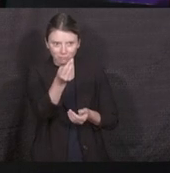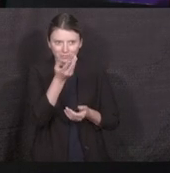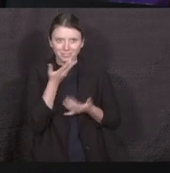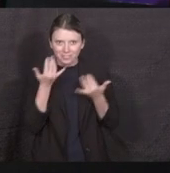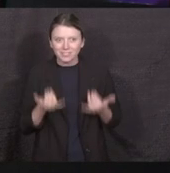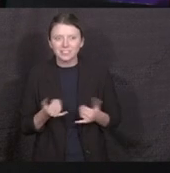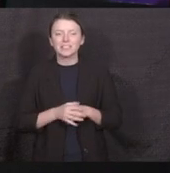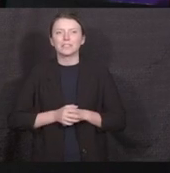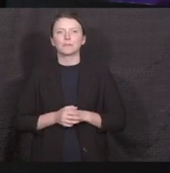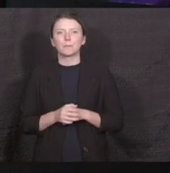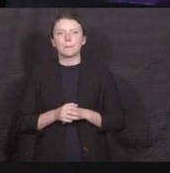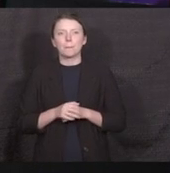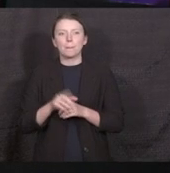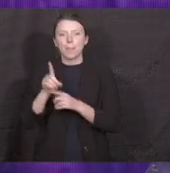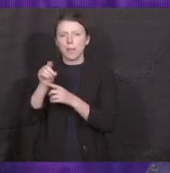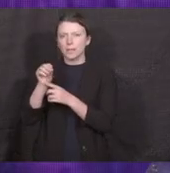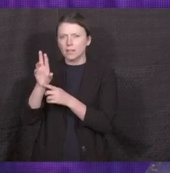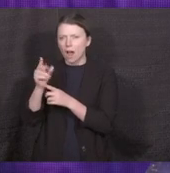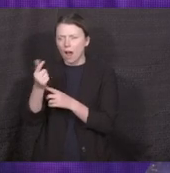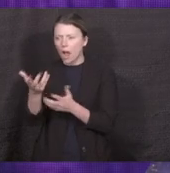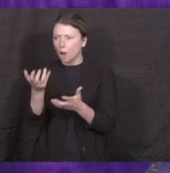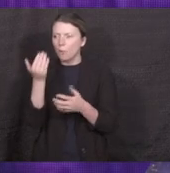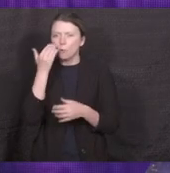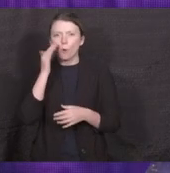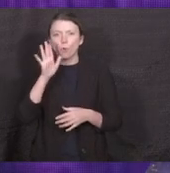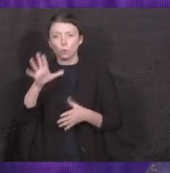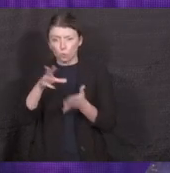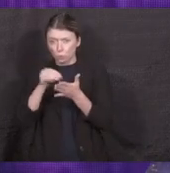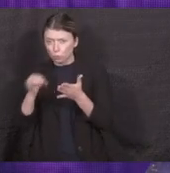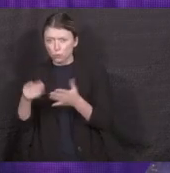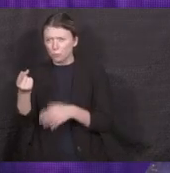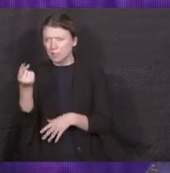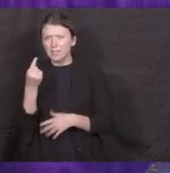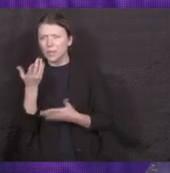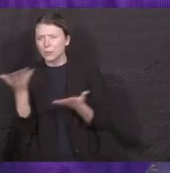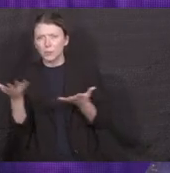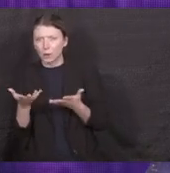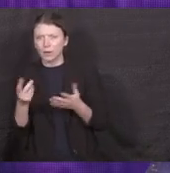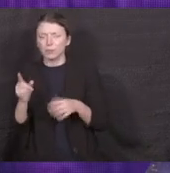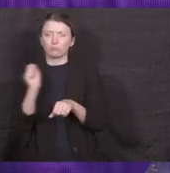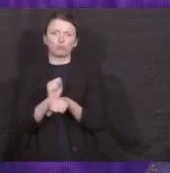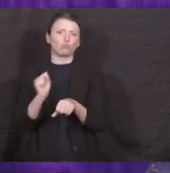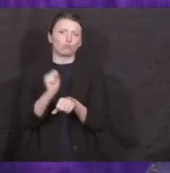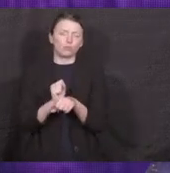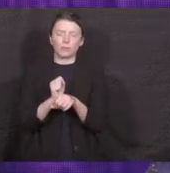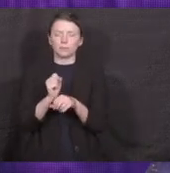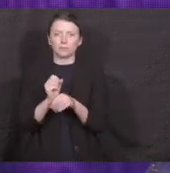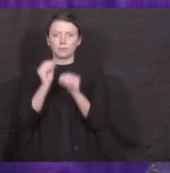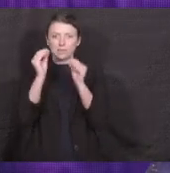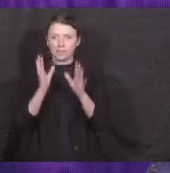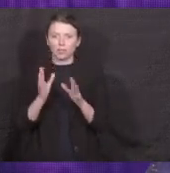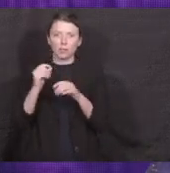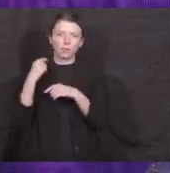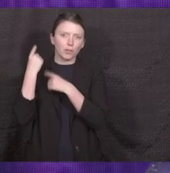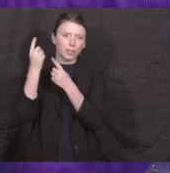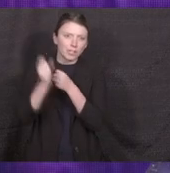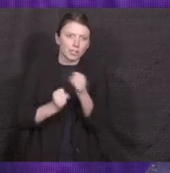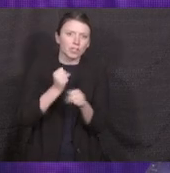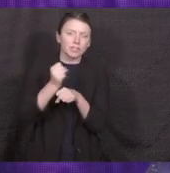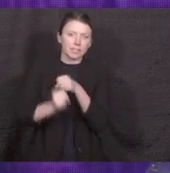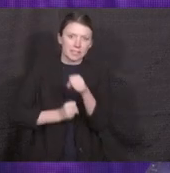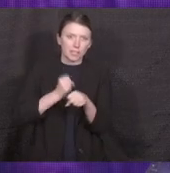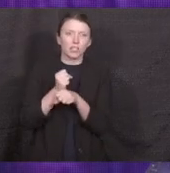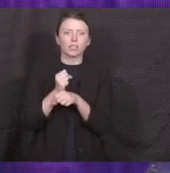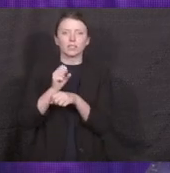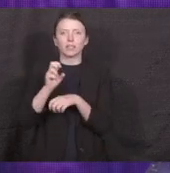Doug, I'd like to know what the students are telling you. You've been teaching for years and years and years. You're still, again, like Susan and